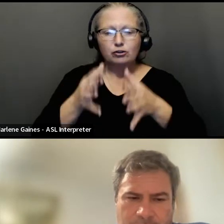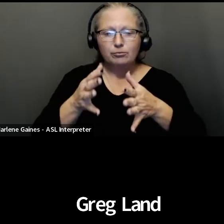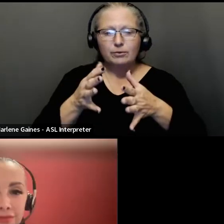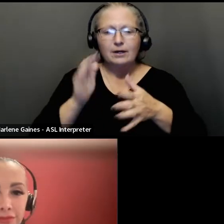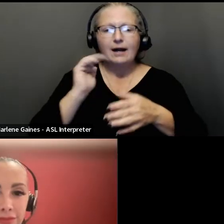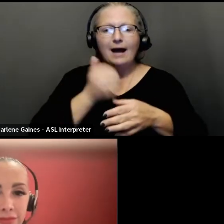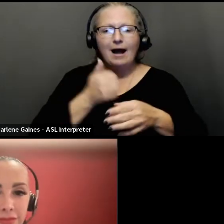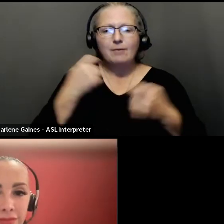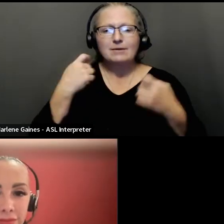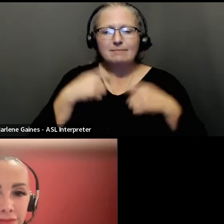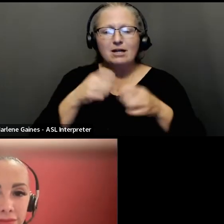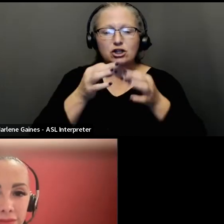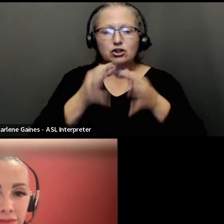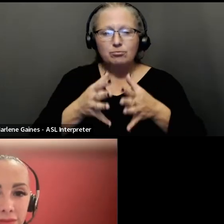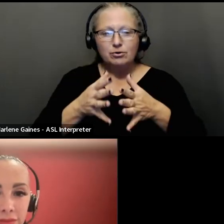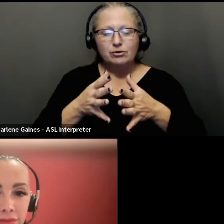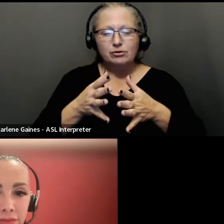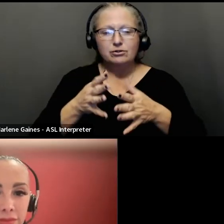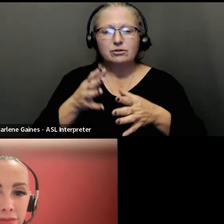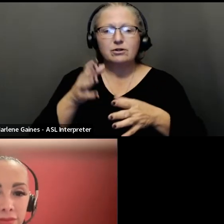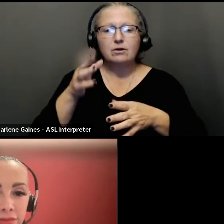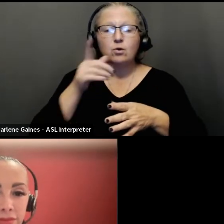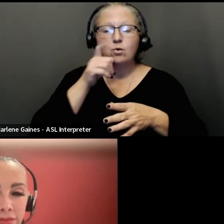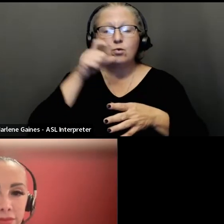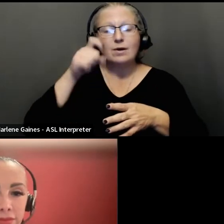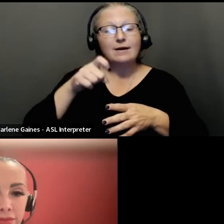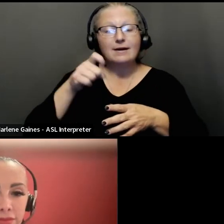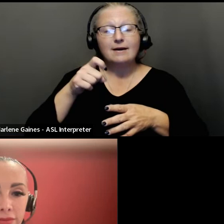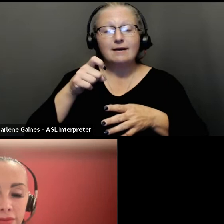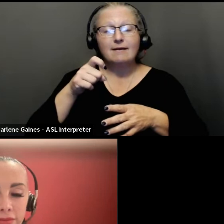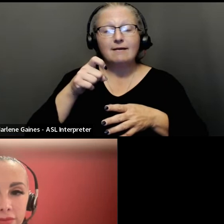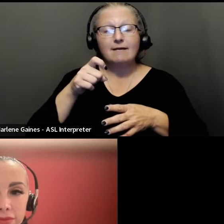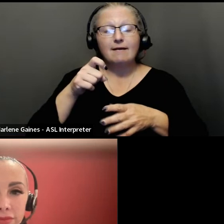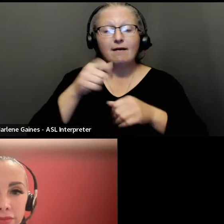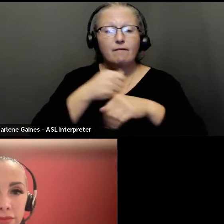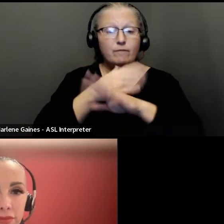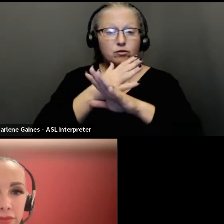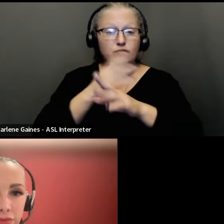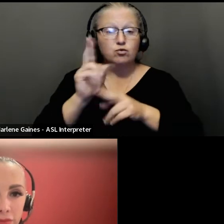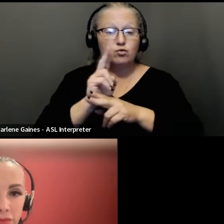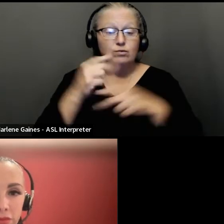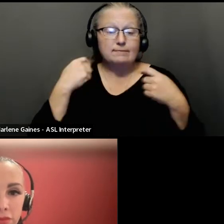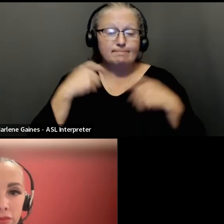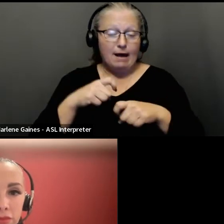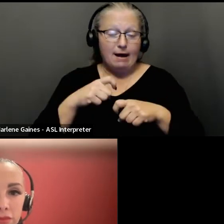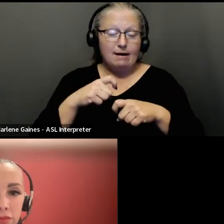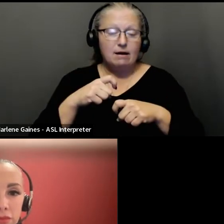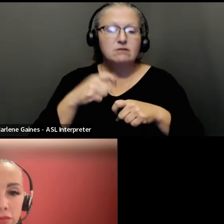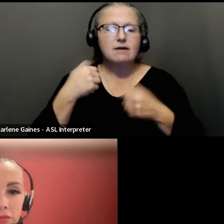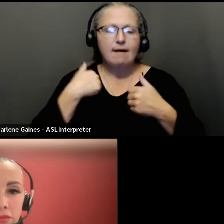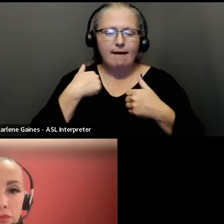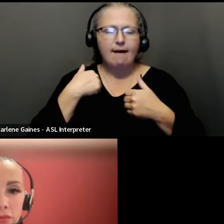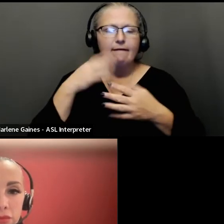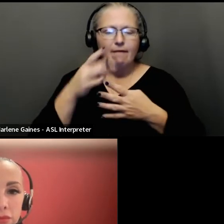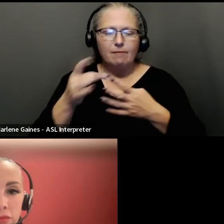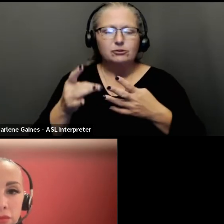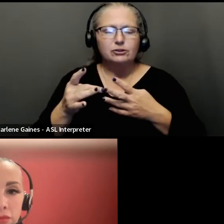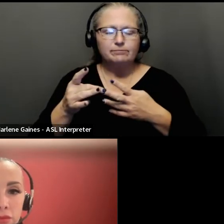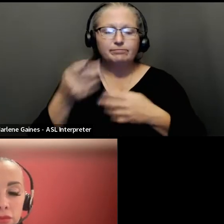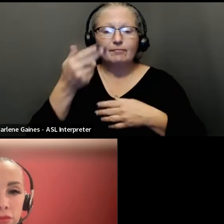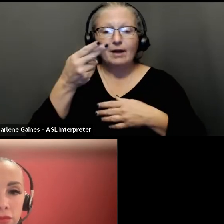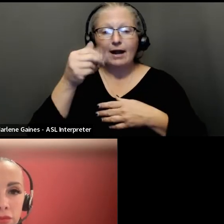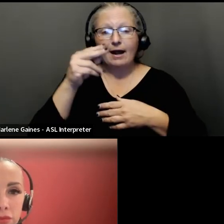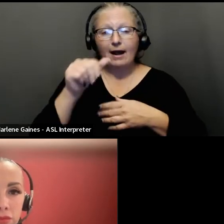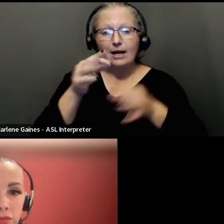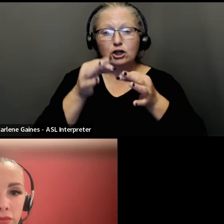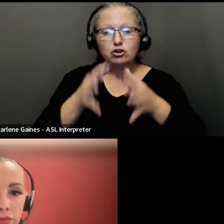our Spanish interpreters. For those who would like to attend the meeting virtually in Spanish, that option is available. Hannah